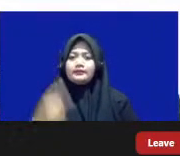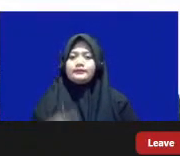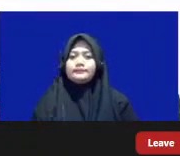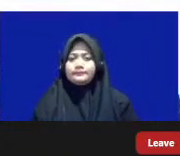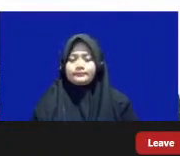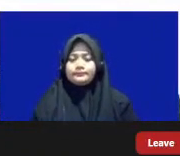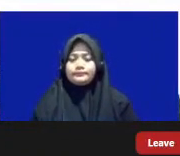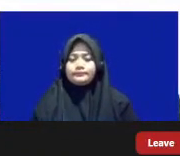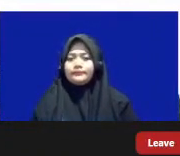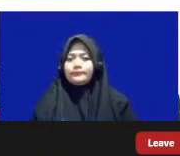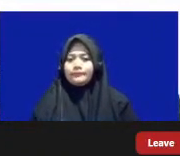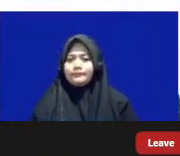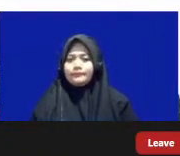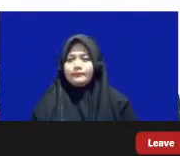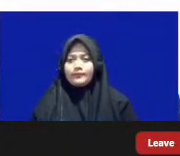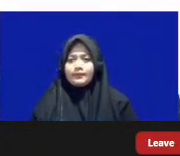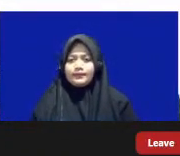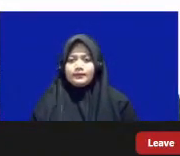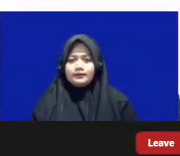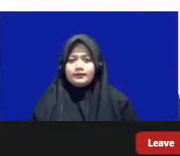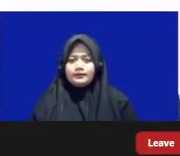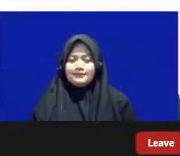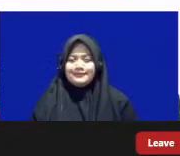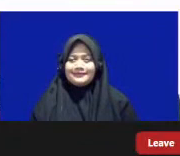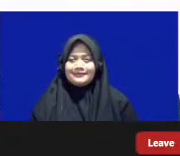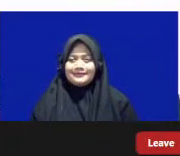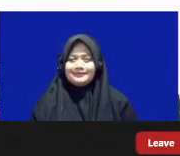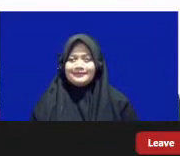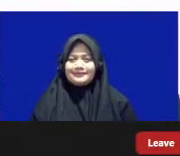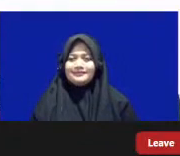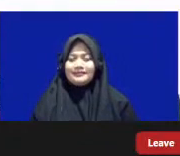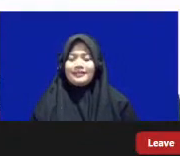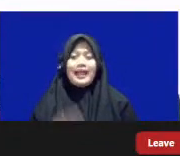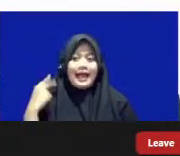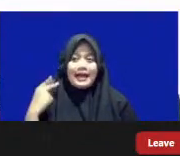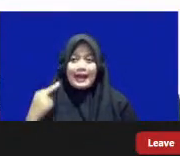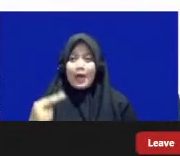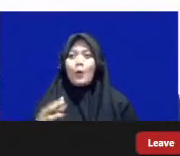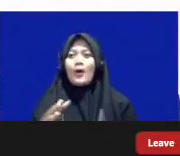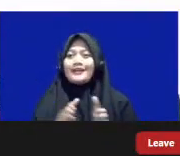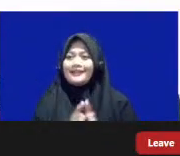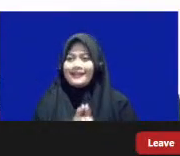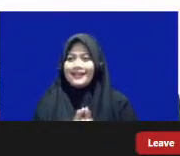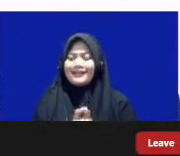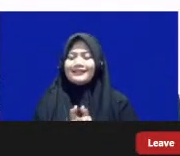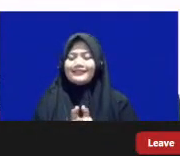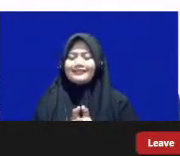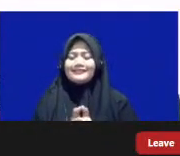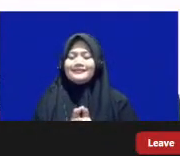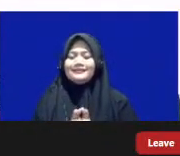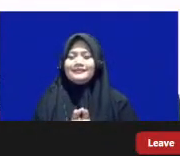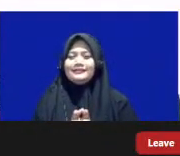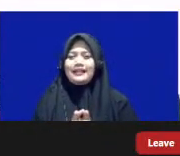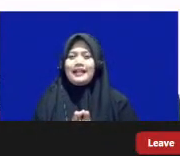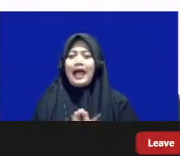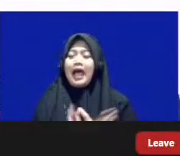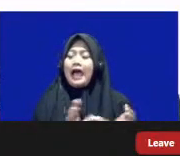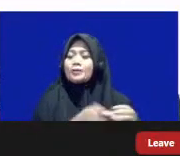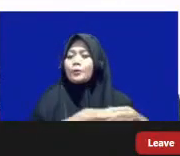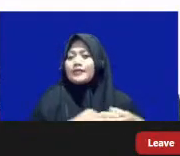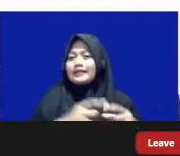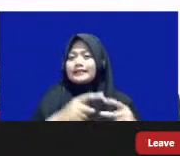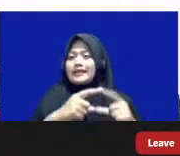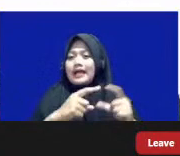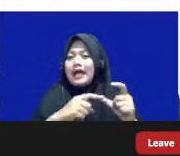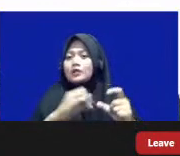definitely these volunteers and associations and also this union, these disaster management committees have a very active role of